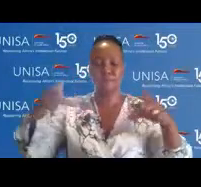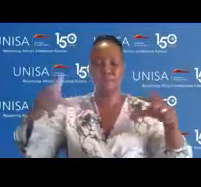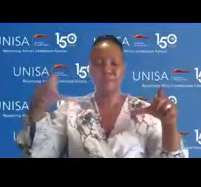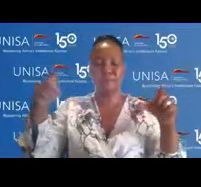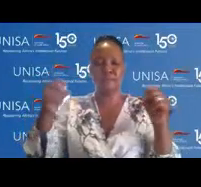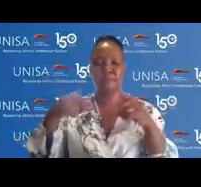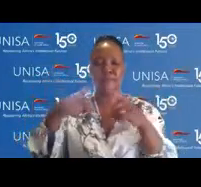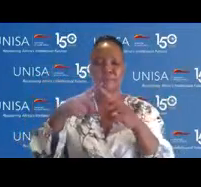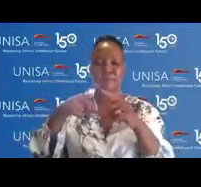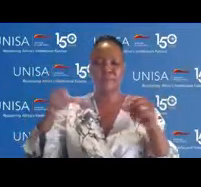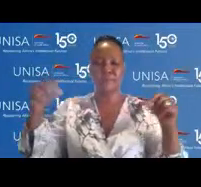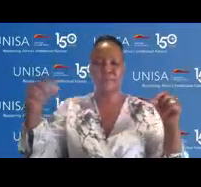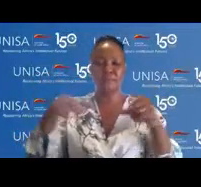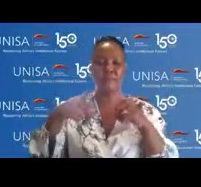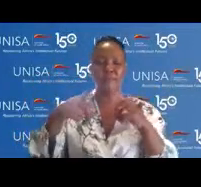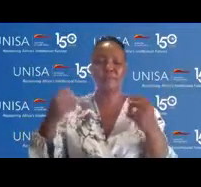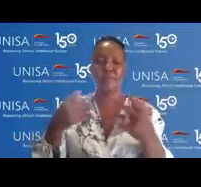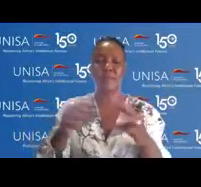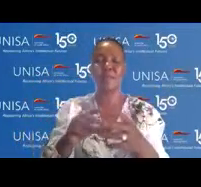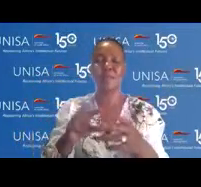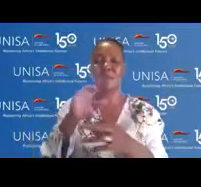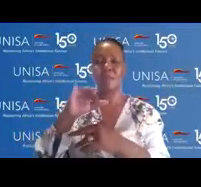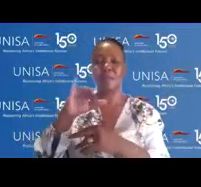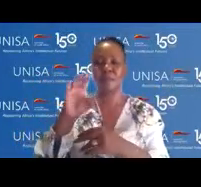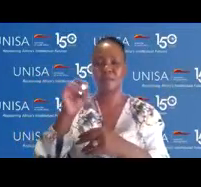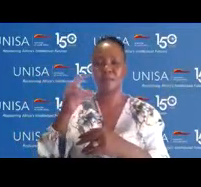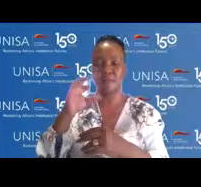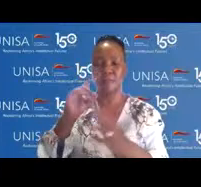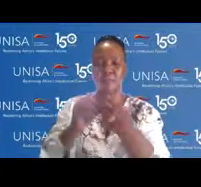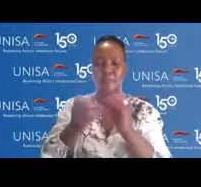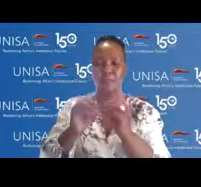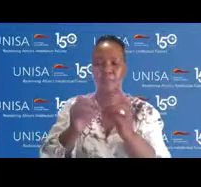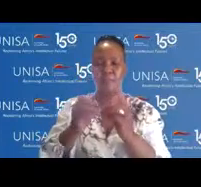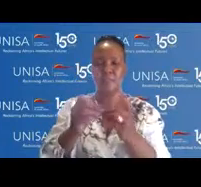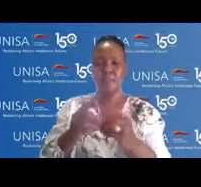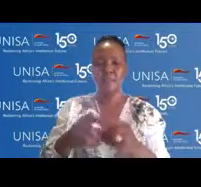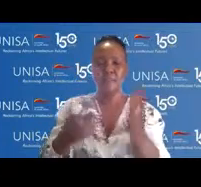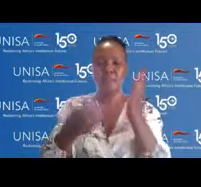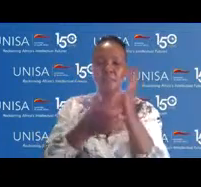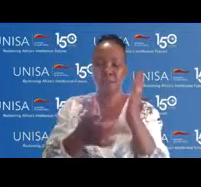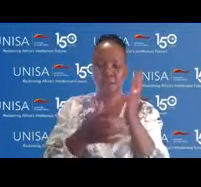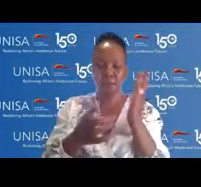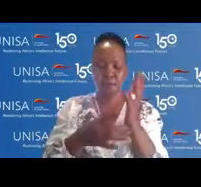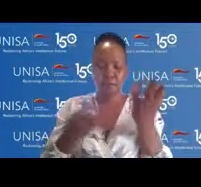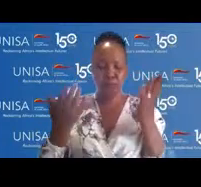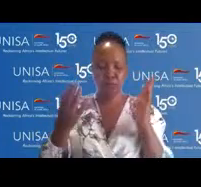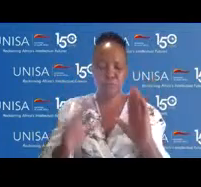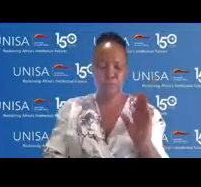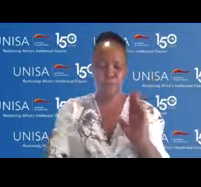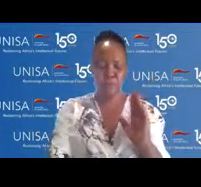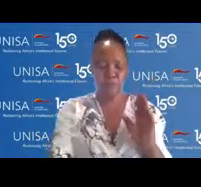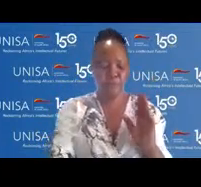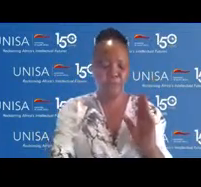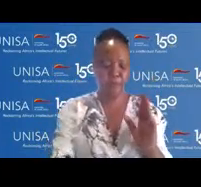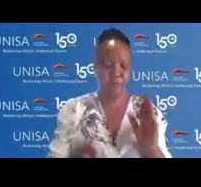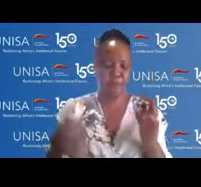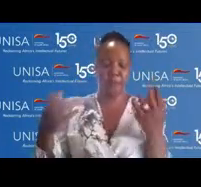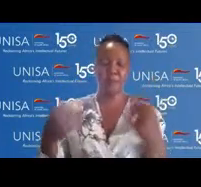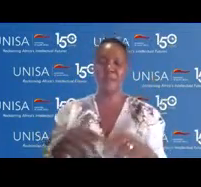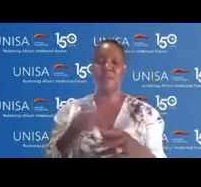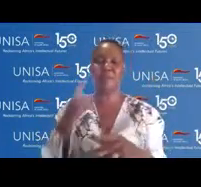Richard created this for the Digital Humanities Project. It's absolutely beautiful. I love it. That's one of the nice graphics